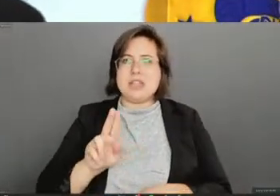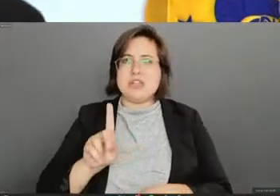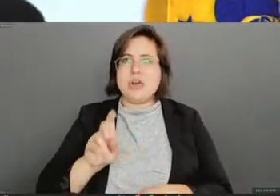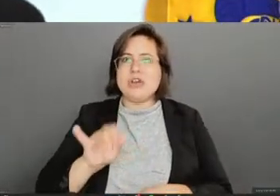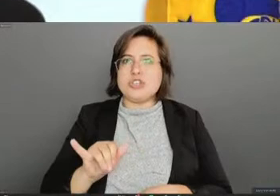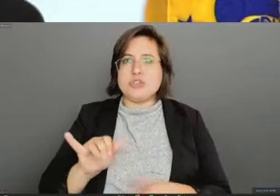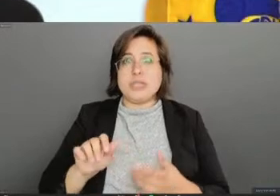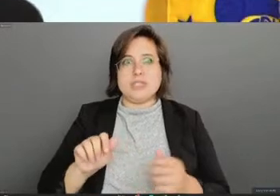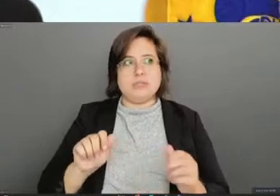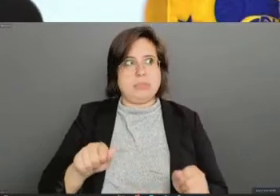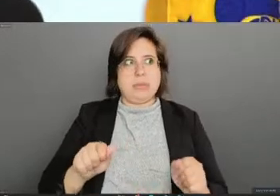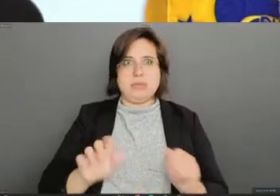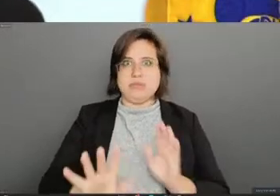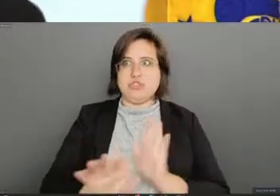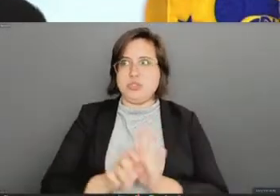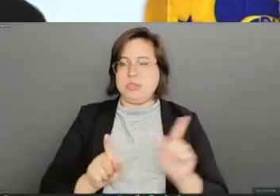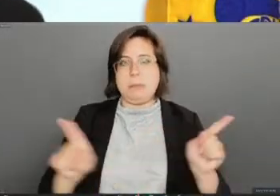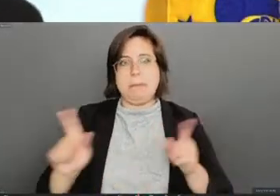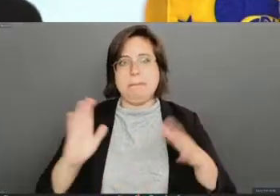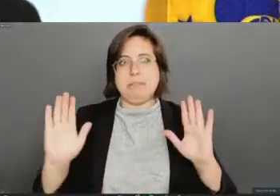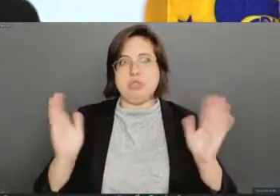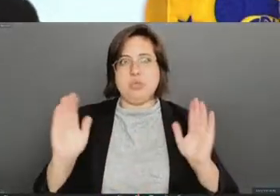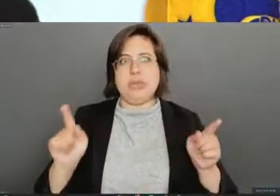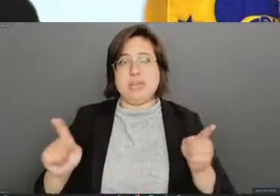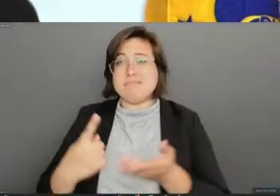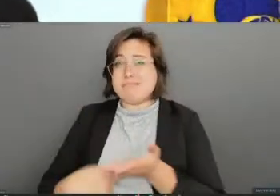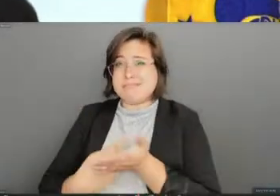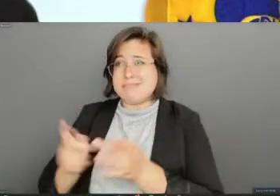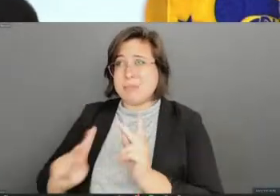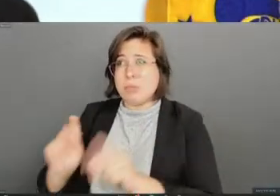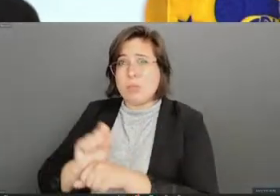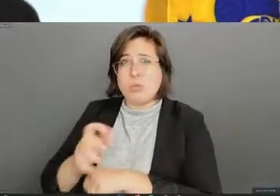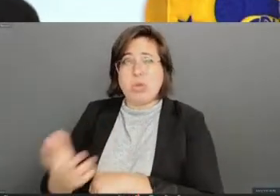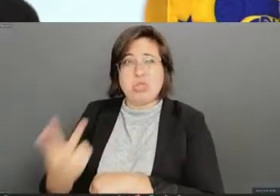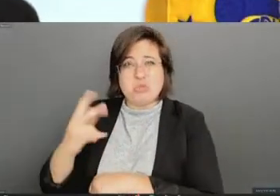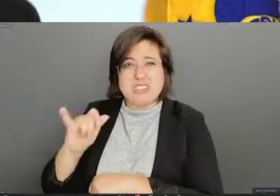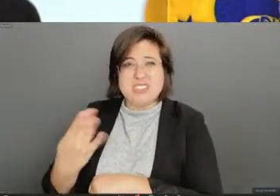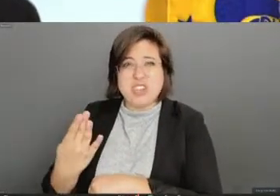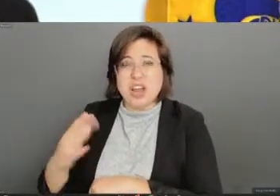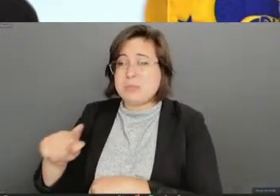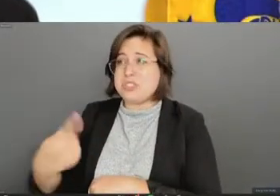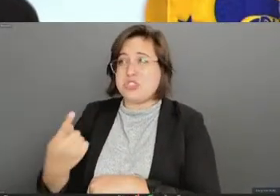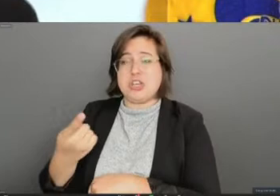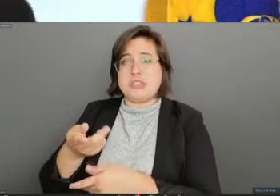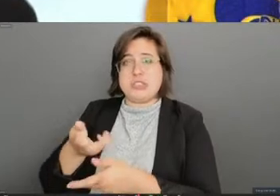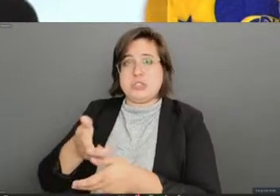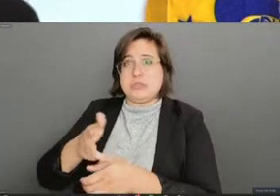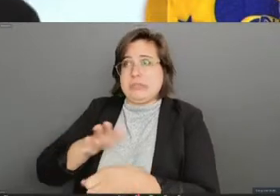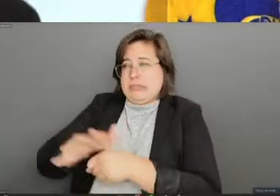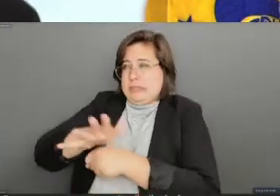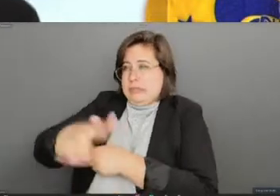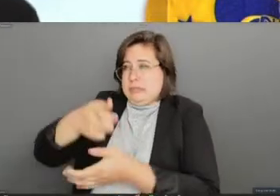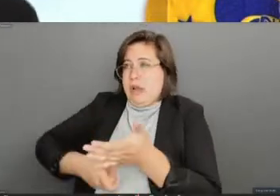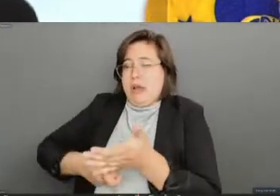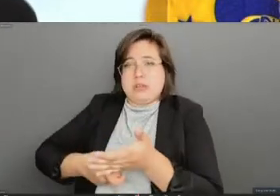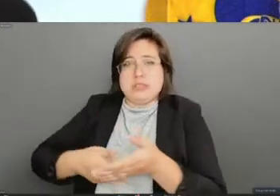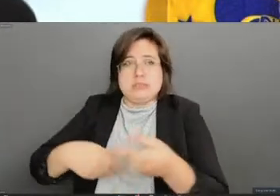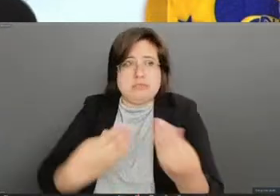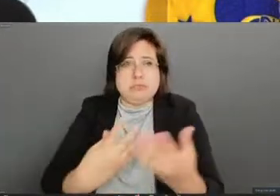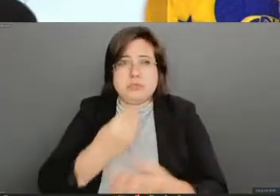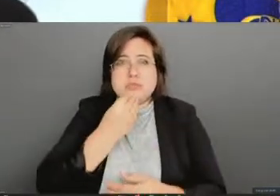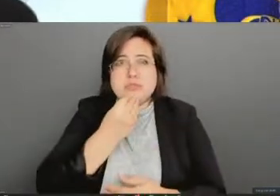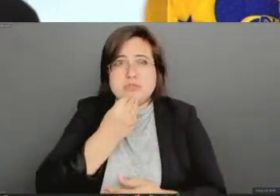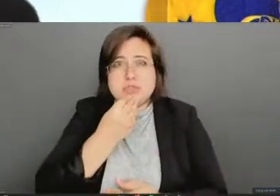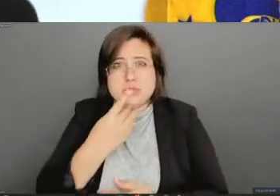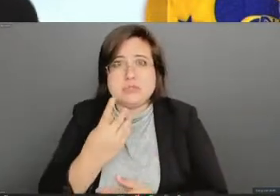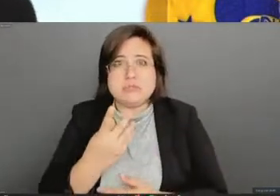First of all, there are many people who have to work 3 jobs, just to put food on the table. They don't have the luxury to say, you know what, I'm just going to prioritize my family and spend